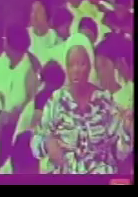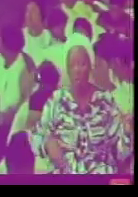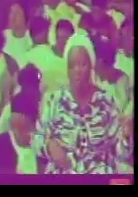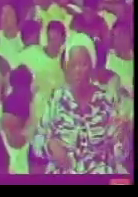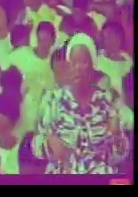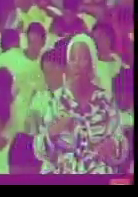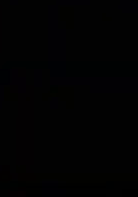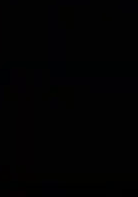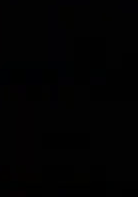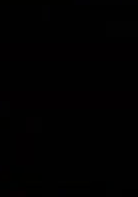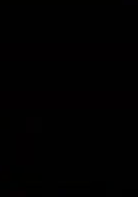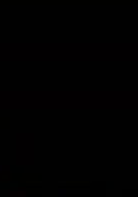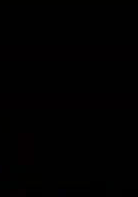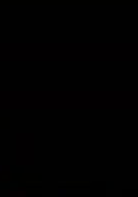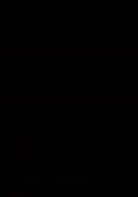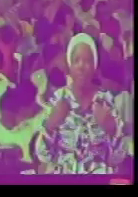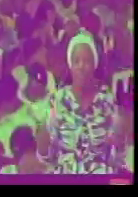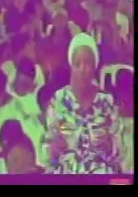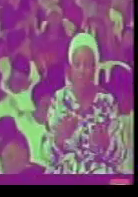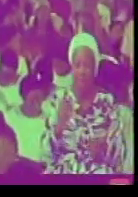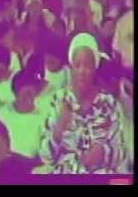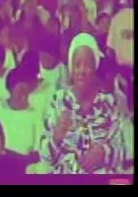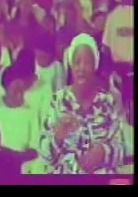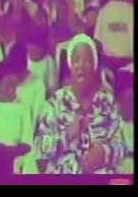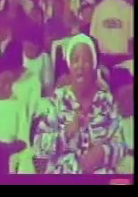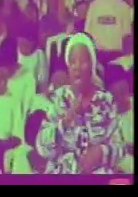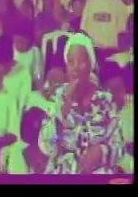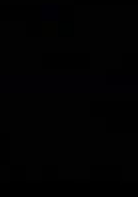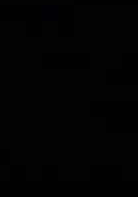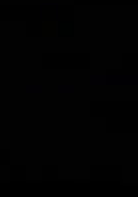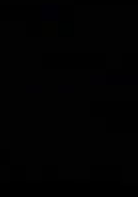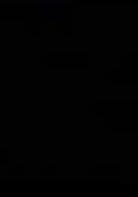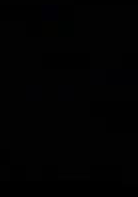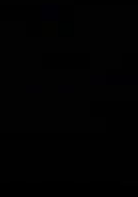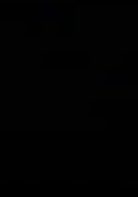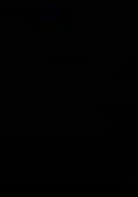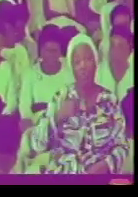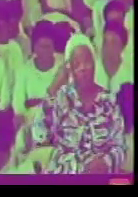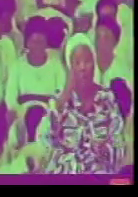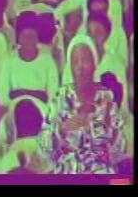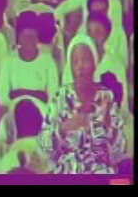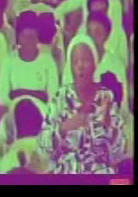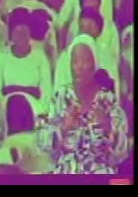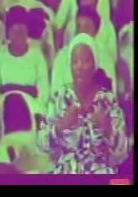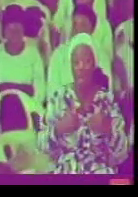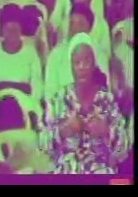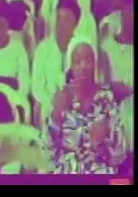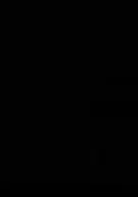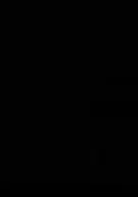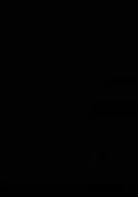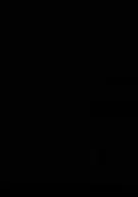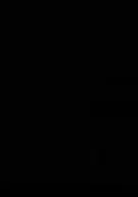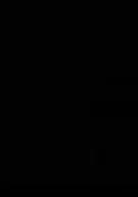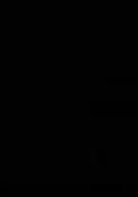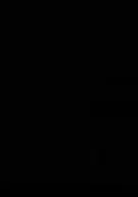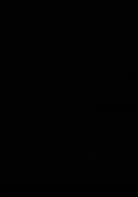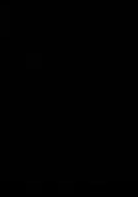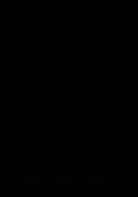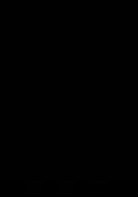as I say today, Lord, I have sinned. I am sorry for what